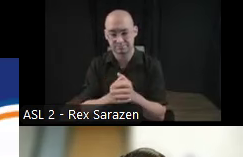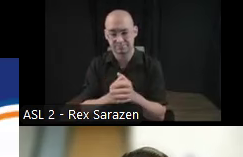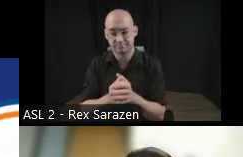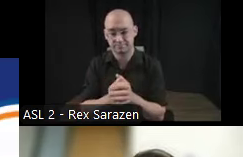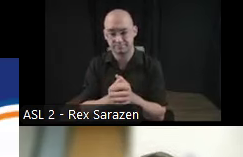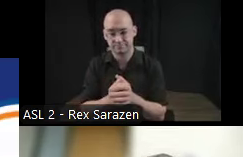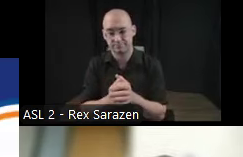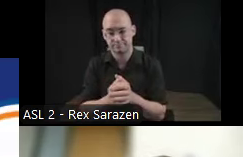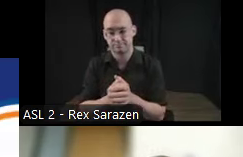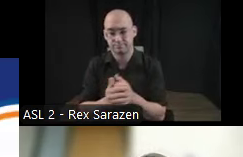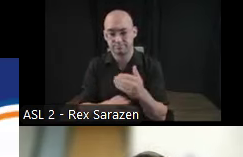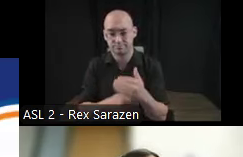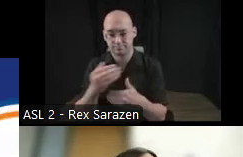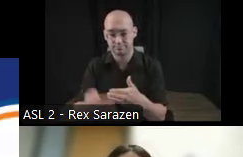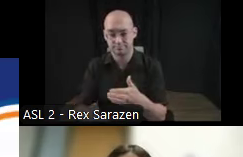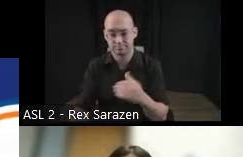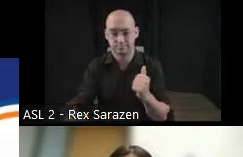Have enough people.